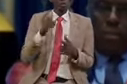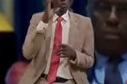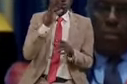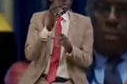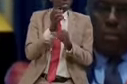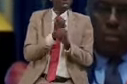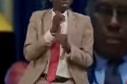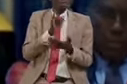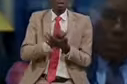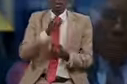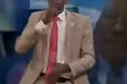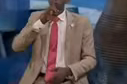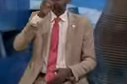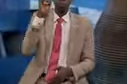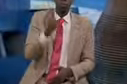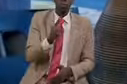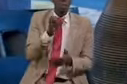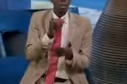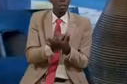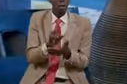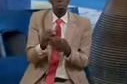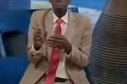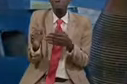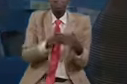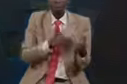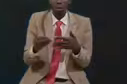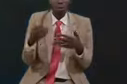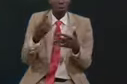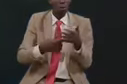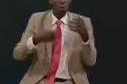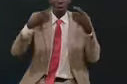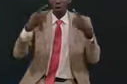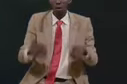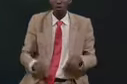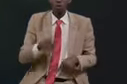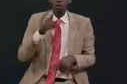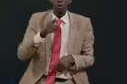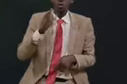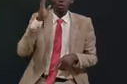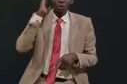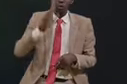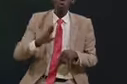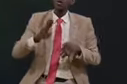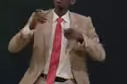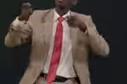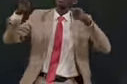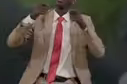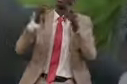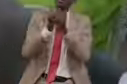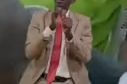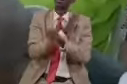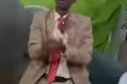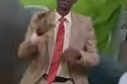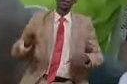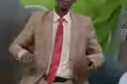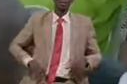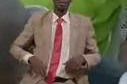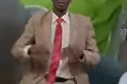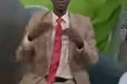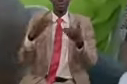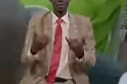no matter what happens, you will reign with Christ. It's